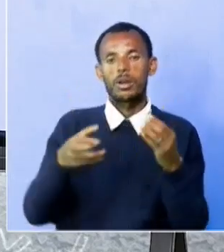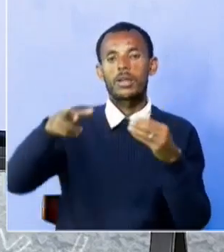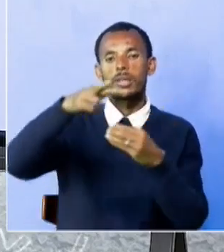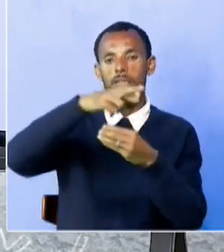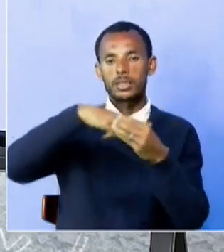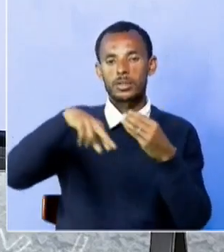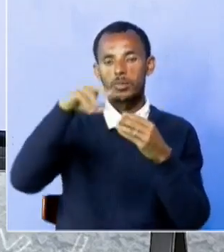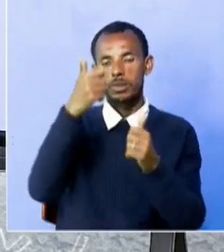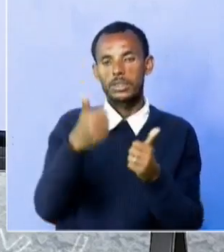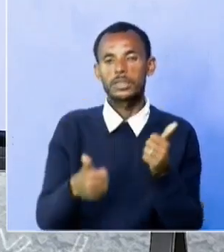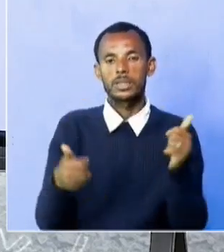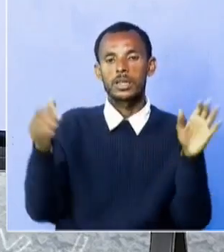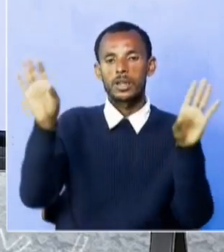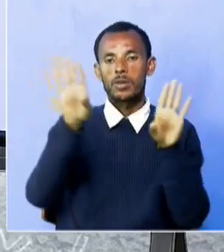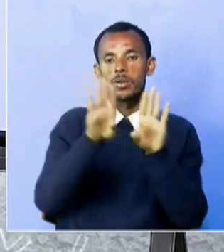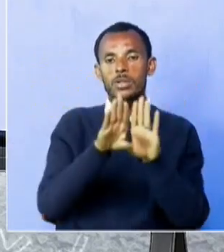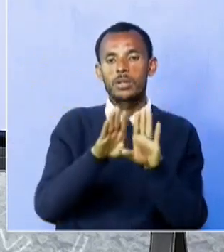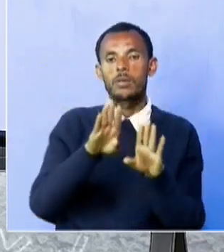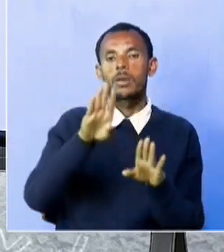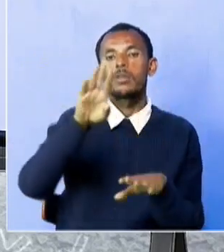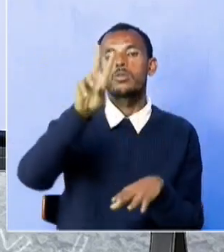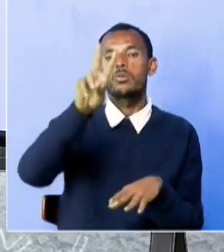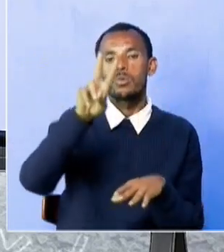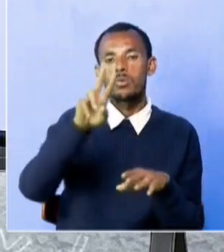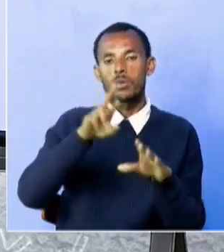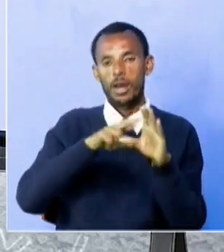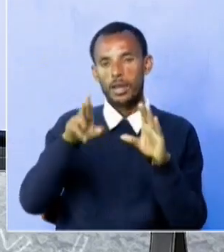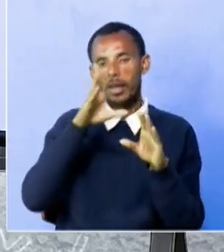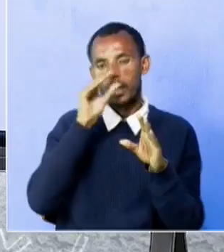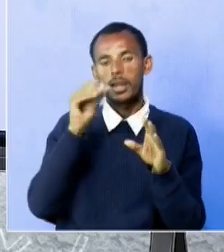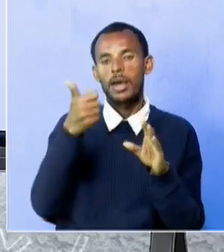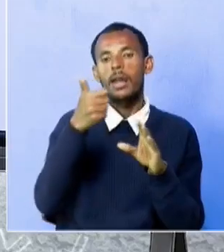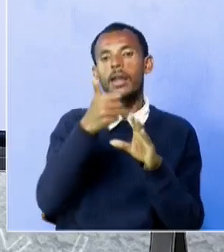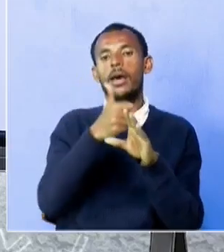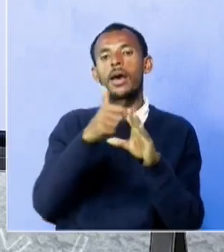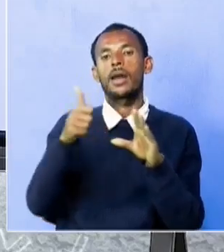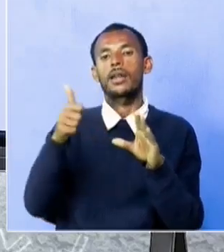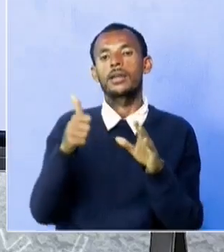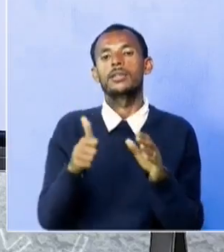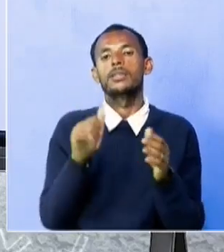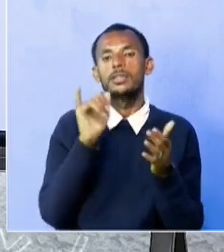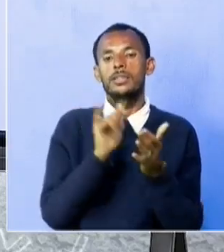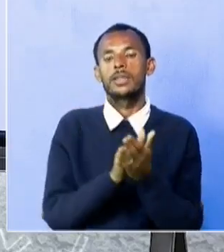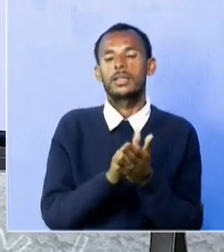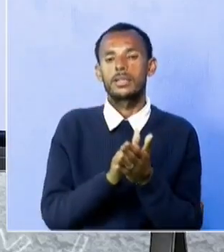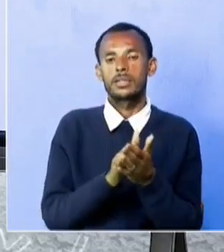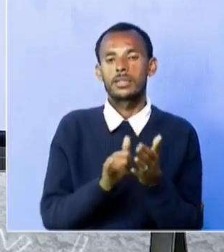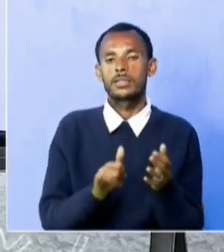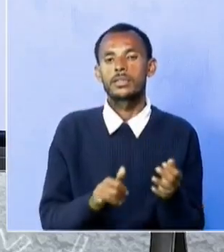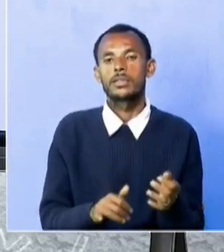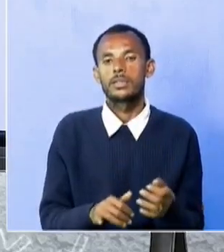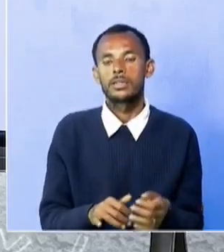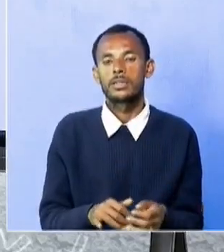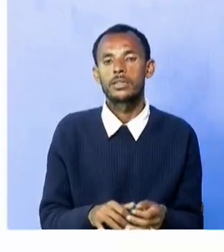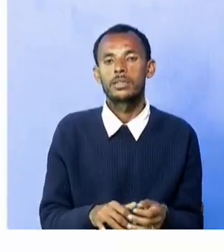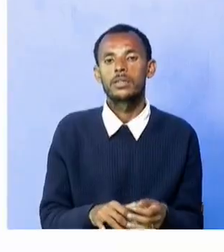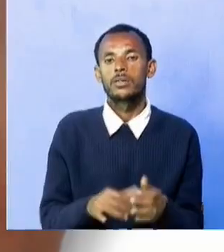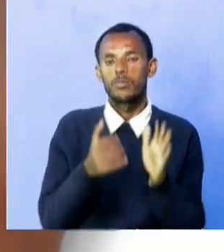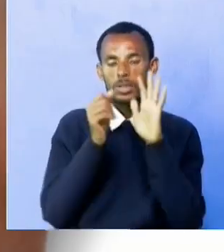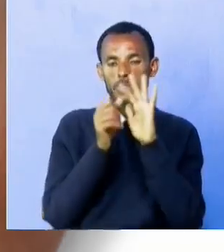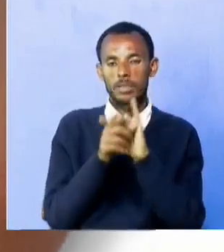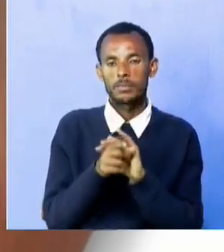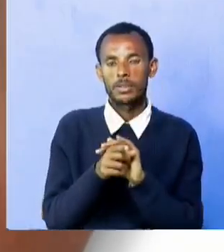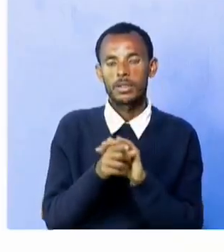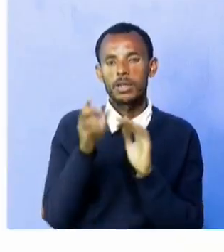is enclosed by two radii and an arc that subtends it. What does it mean? For